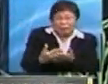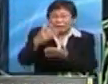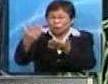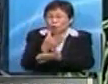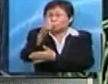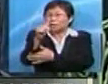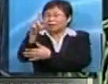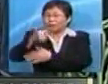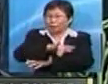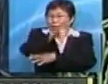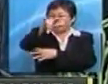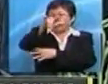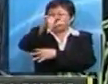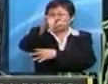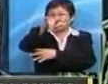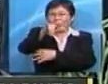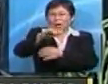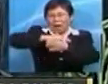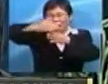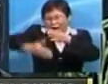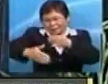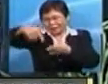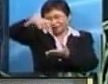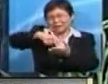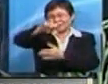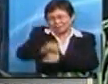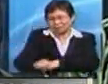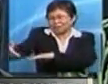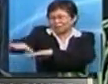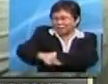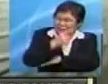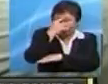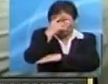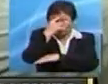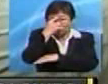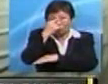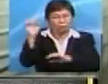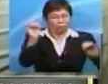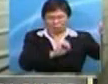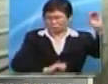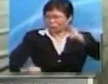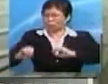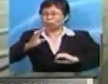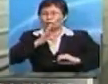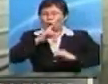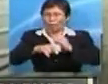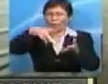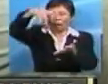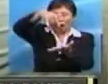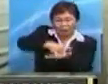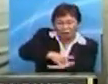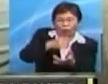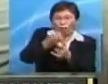flight MH370 ended in the Southern Indian Ocean. There were no mention of a crash